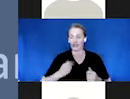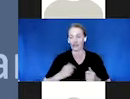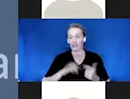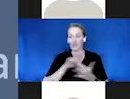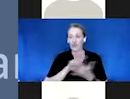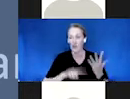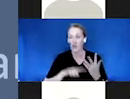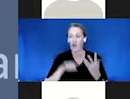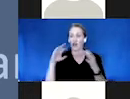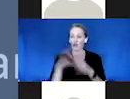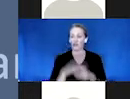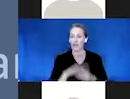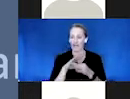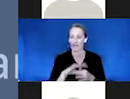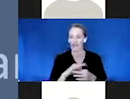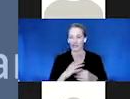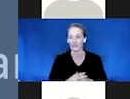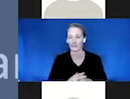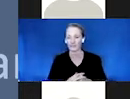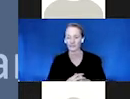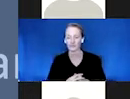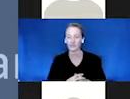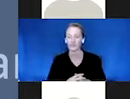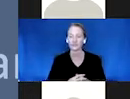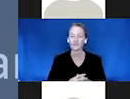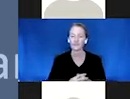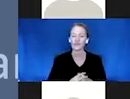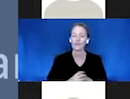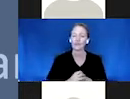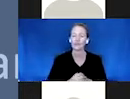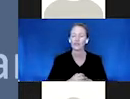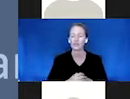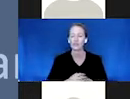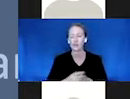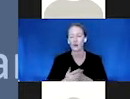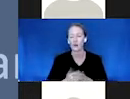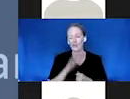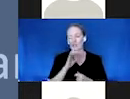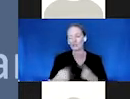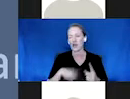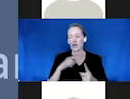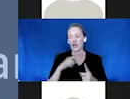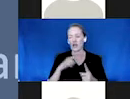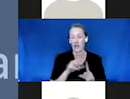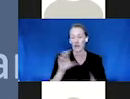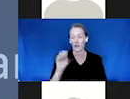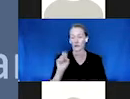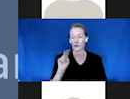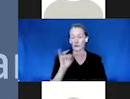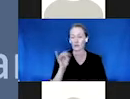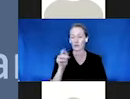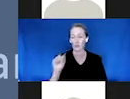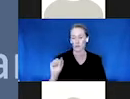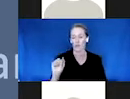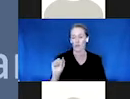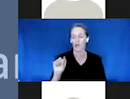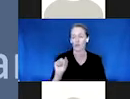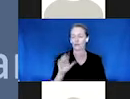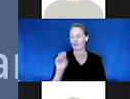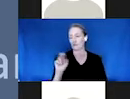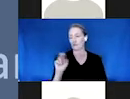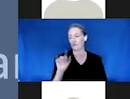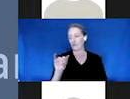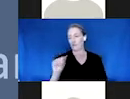talking about a case. And Sonia, who I'm going to talk about next, is a real person who I've taken care of, and this is her real